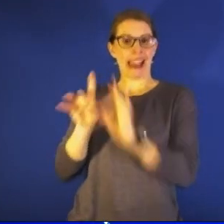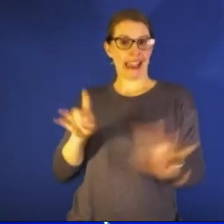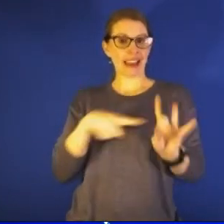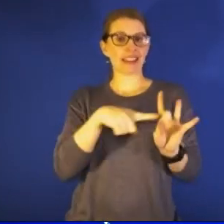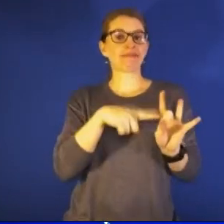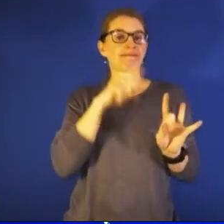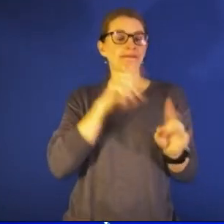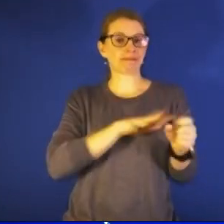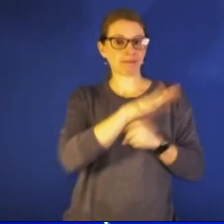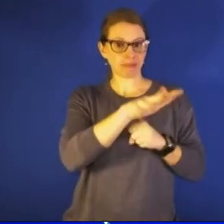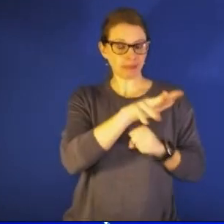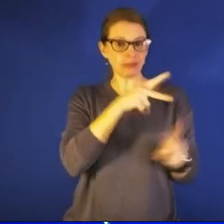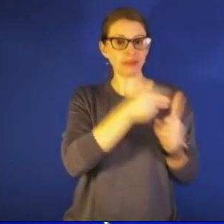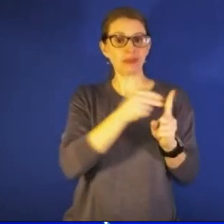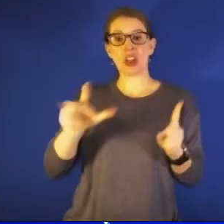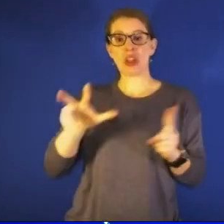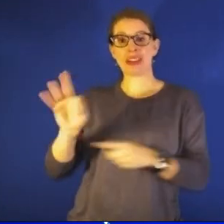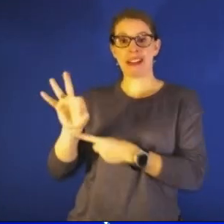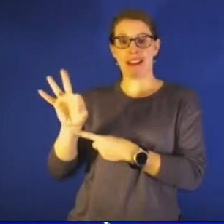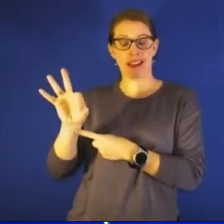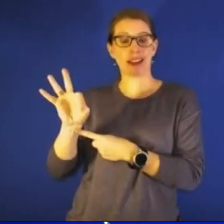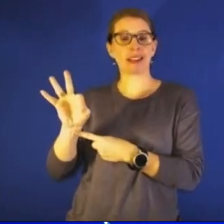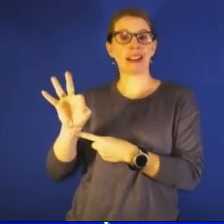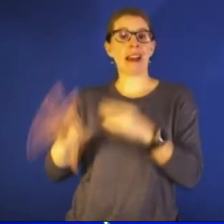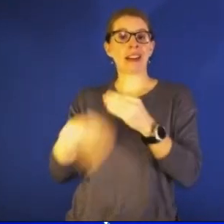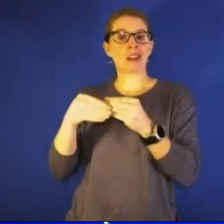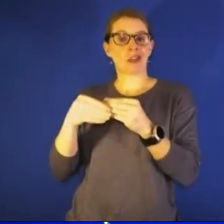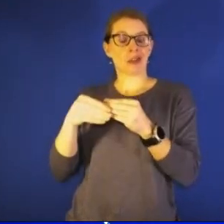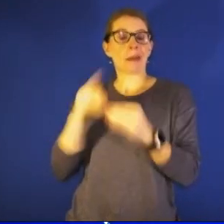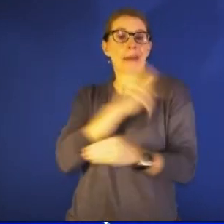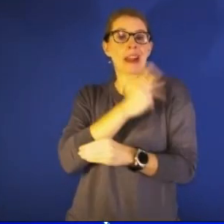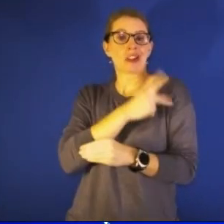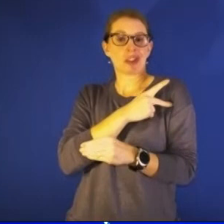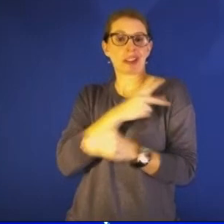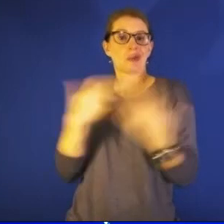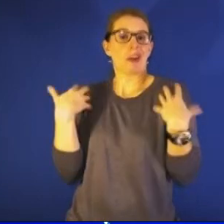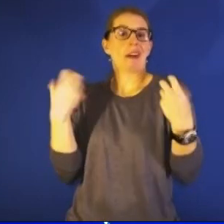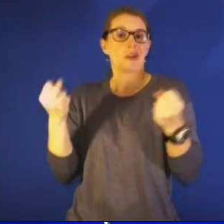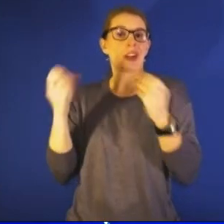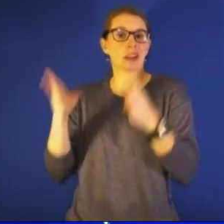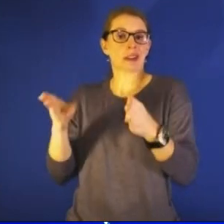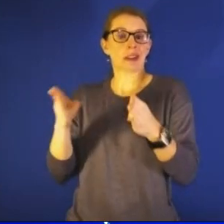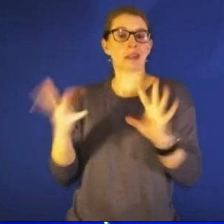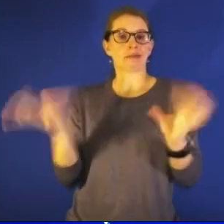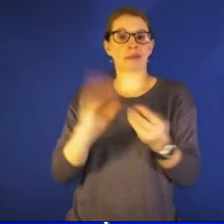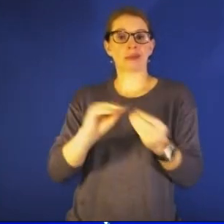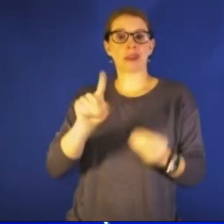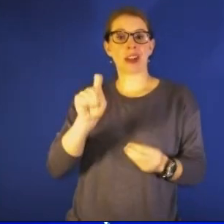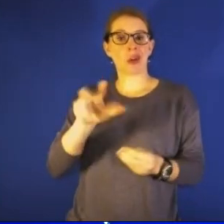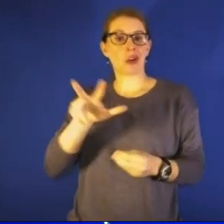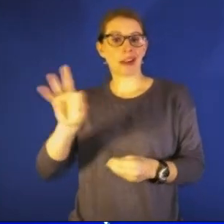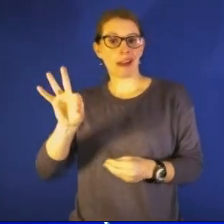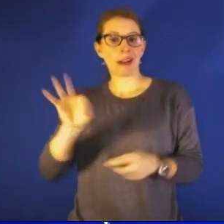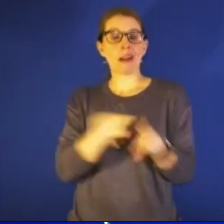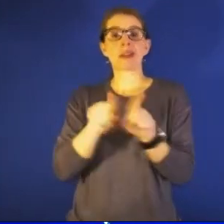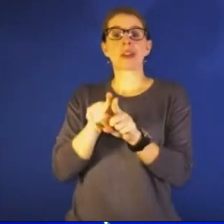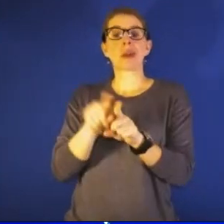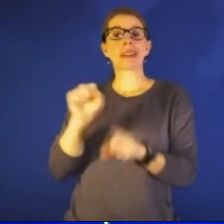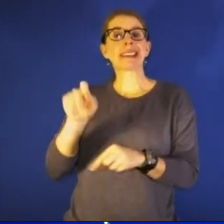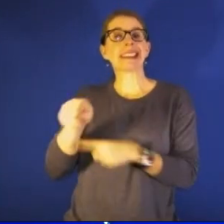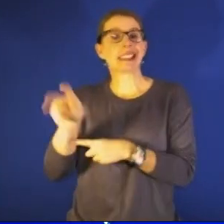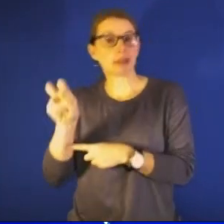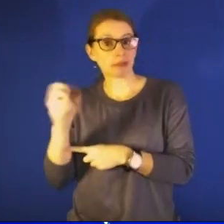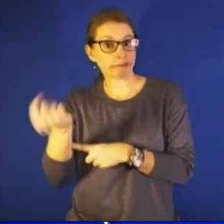still have 39 additional patients in that recovery period, so a total of 139, but also, Steve, it's on the backdrop